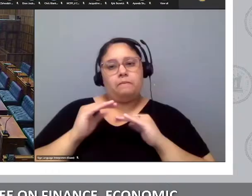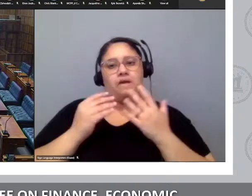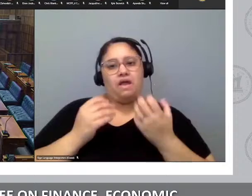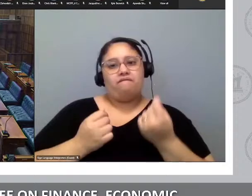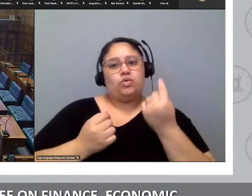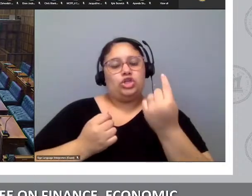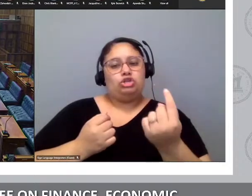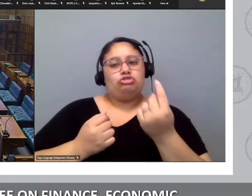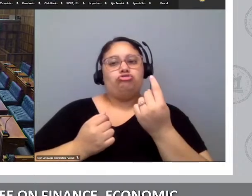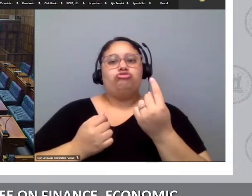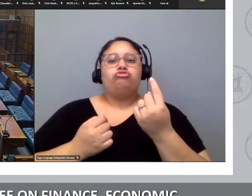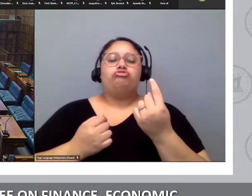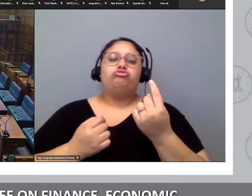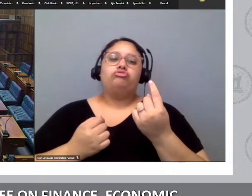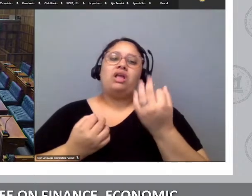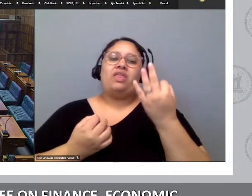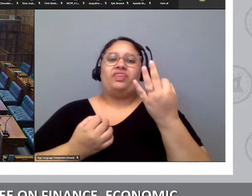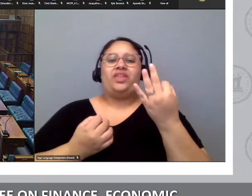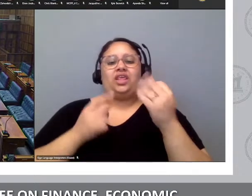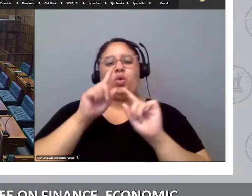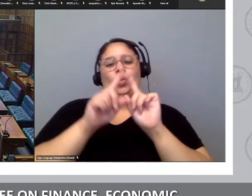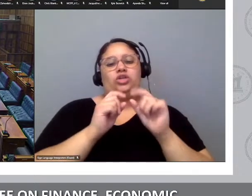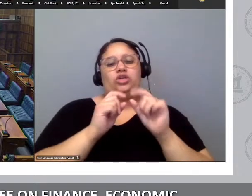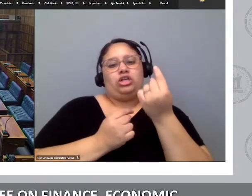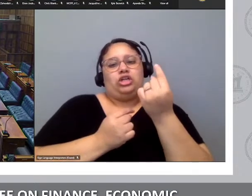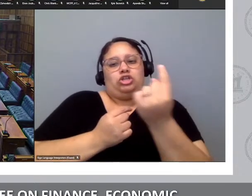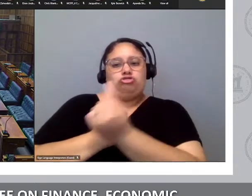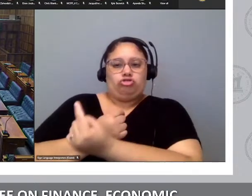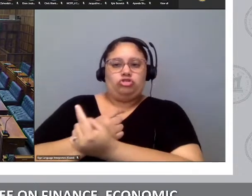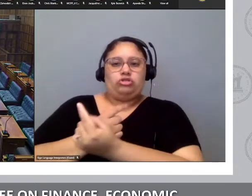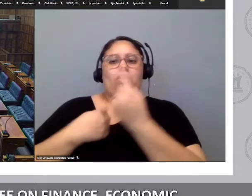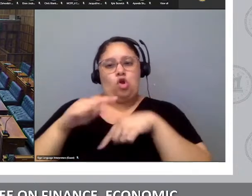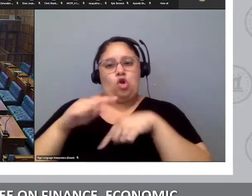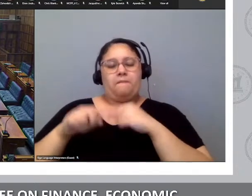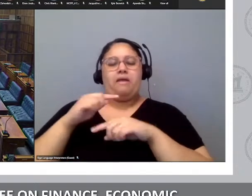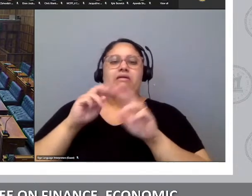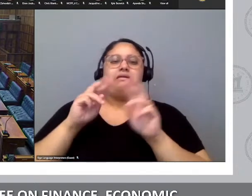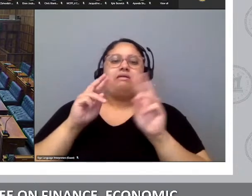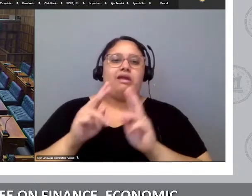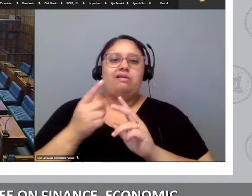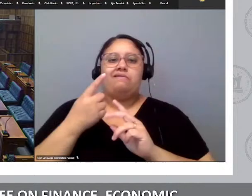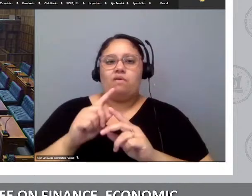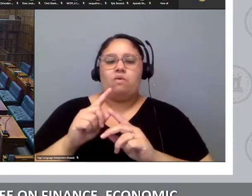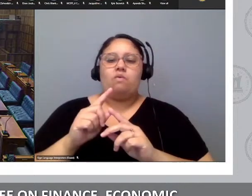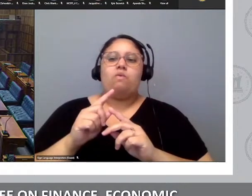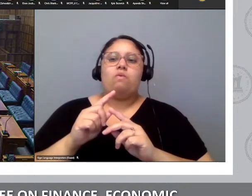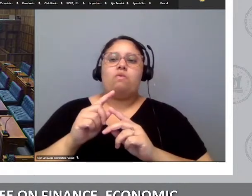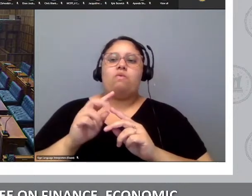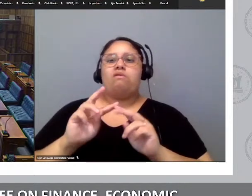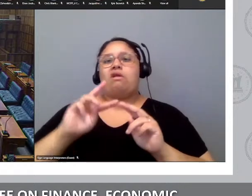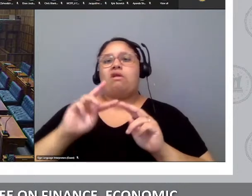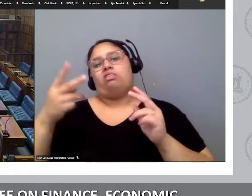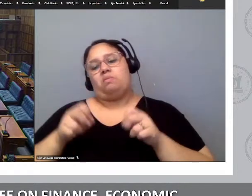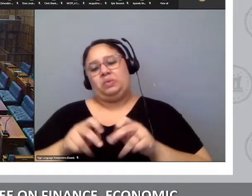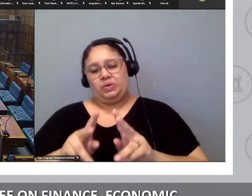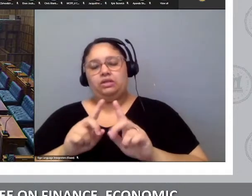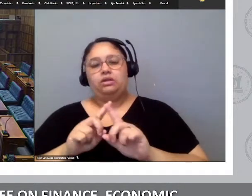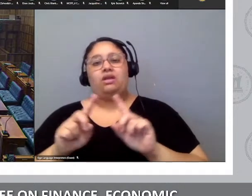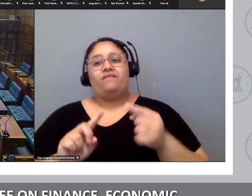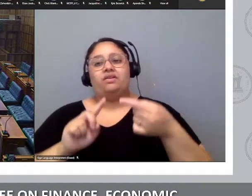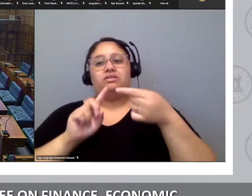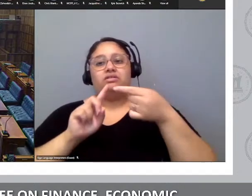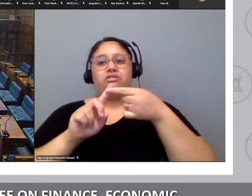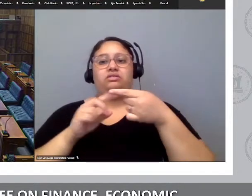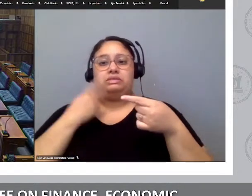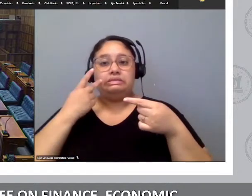for each round to three questions um and then we can always come back uh for subsequent rounds the first hand I